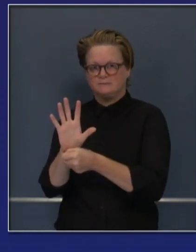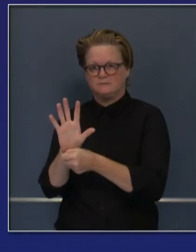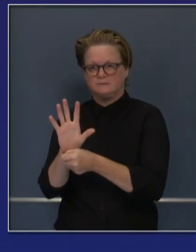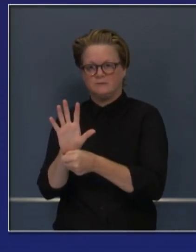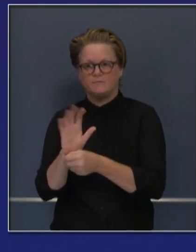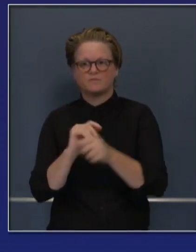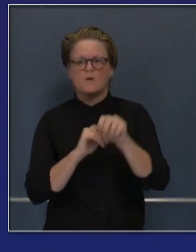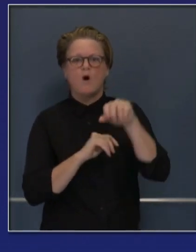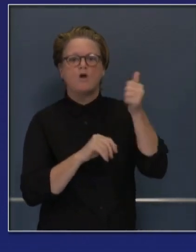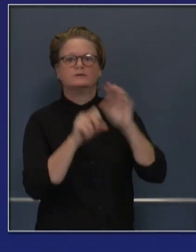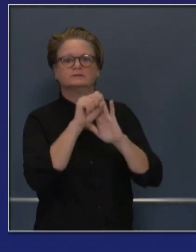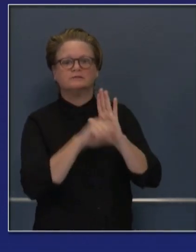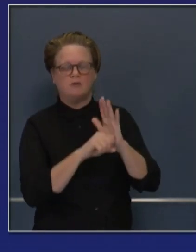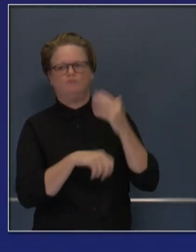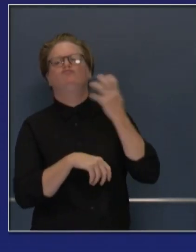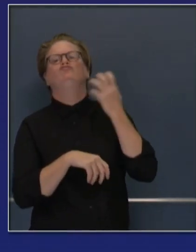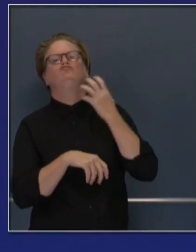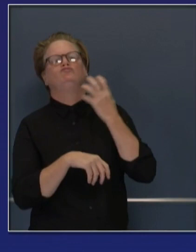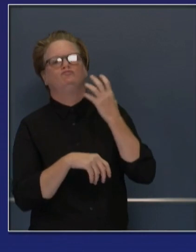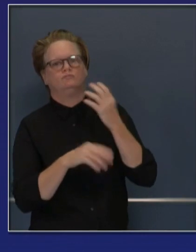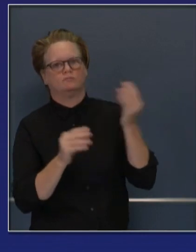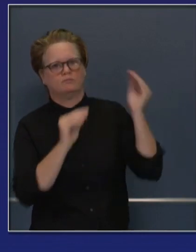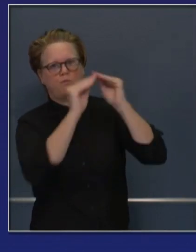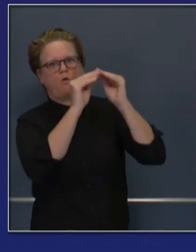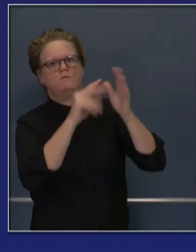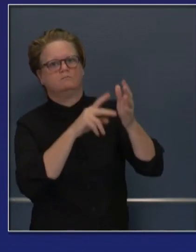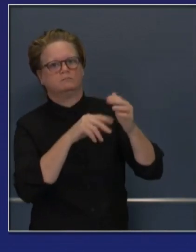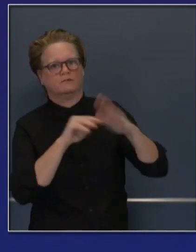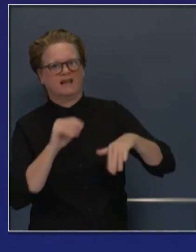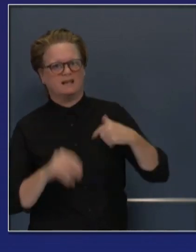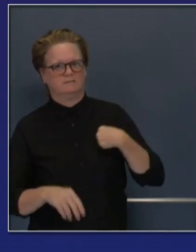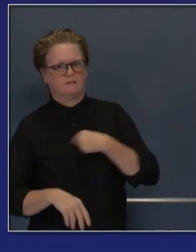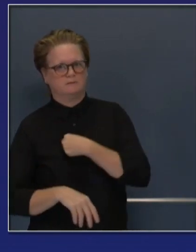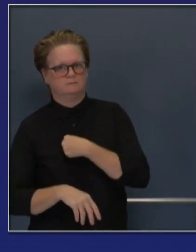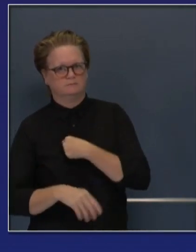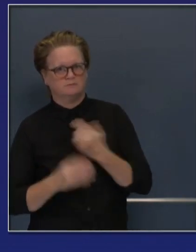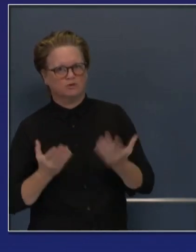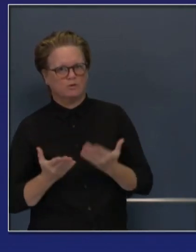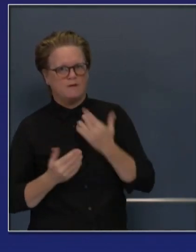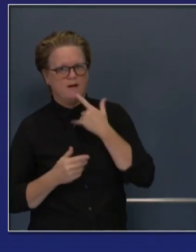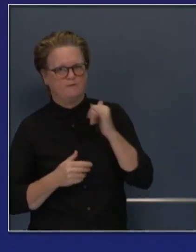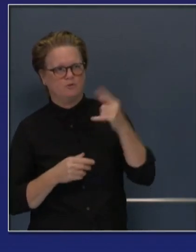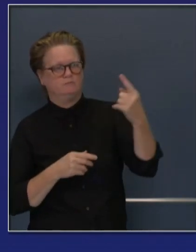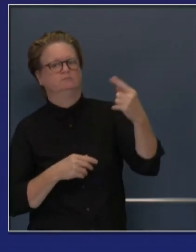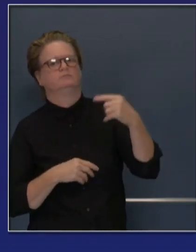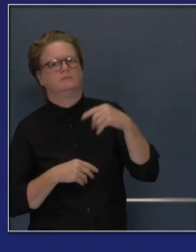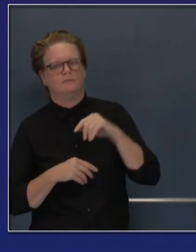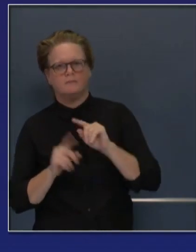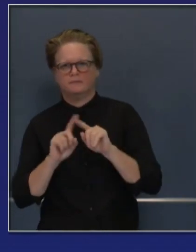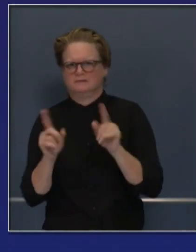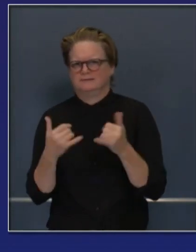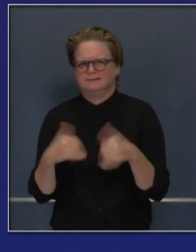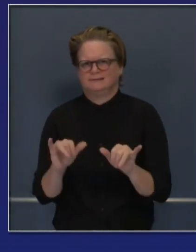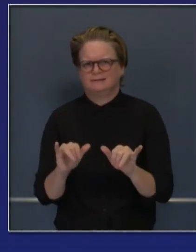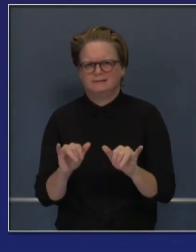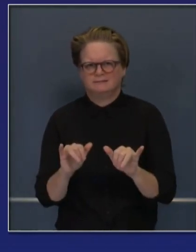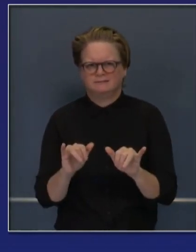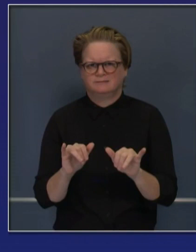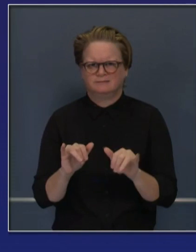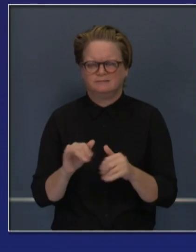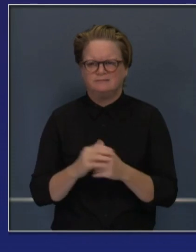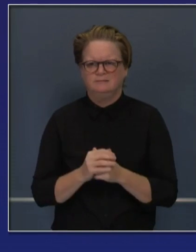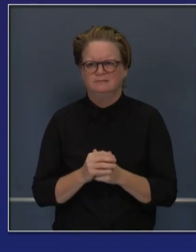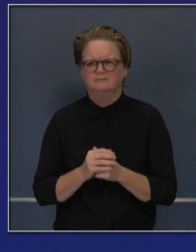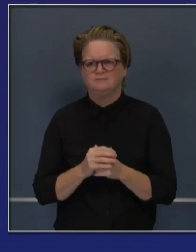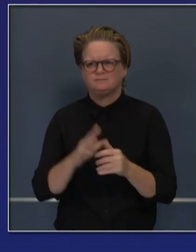the case, I think north of 50+%, in some cases even higher, total number of people in their ICUs and